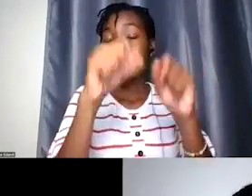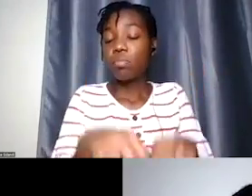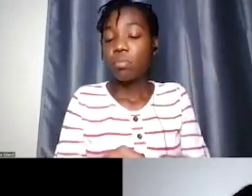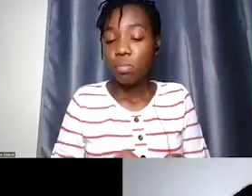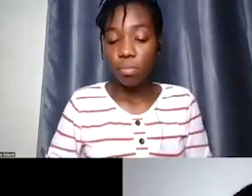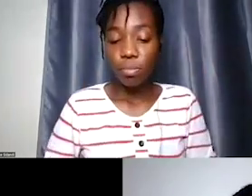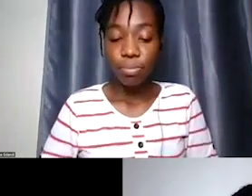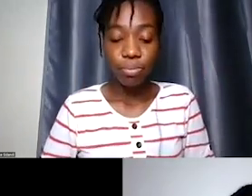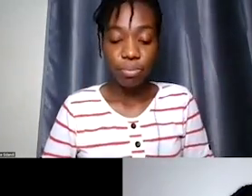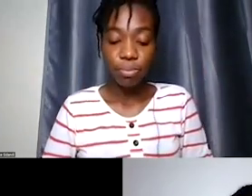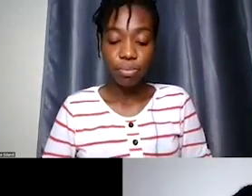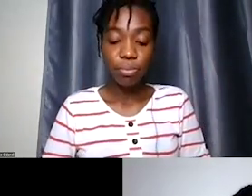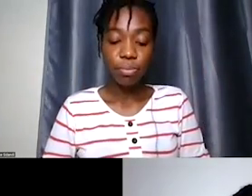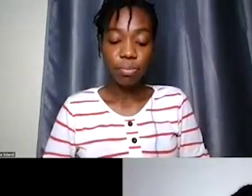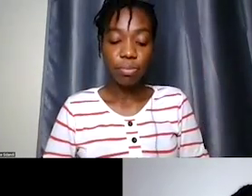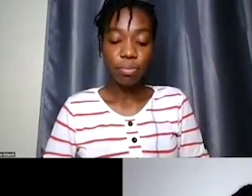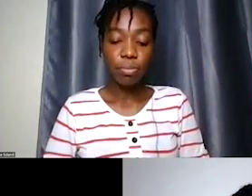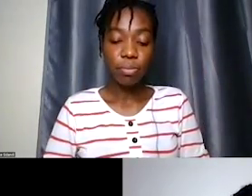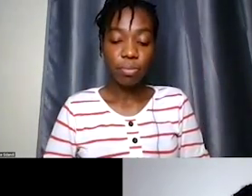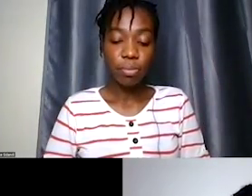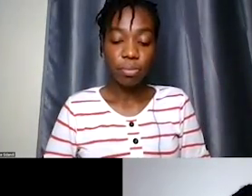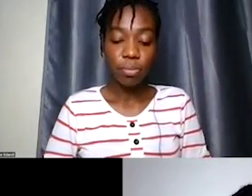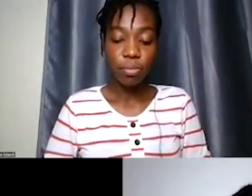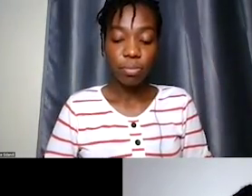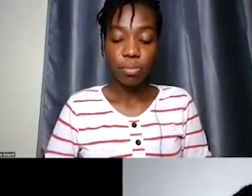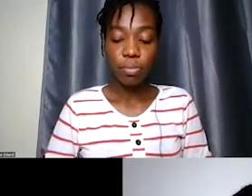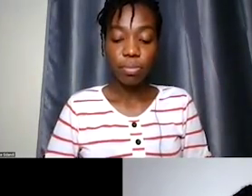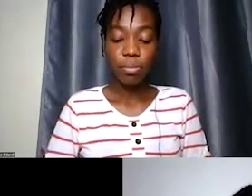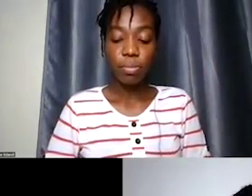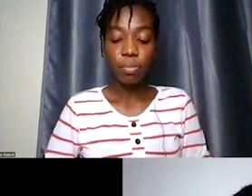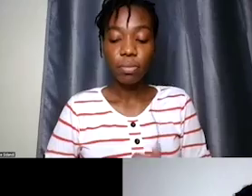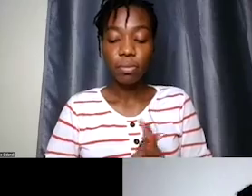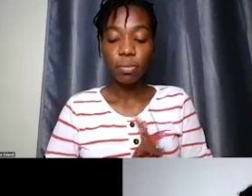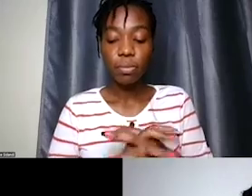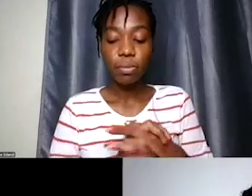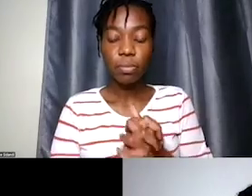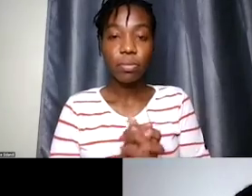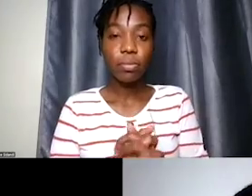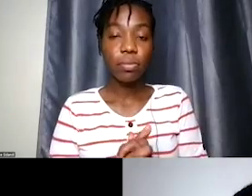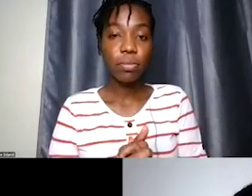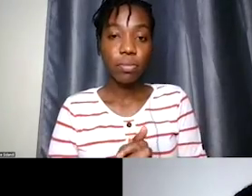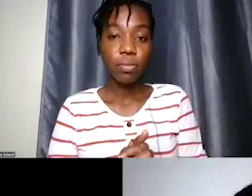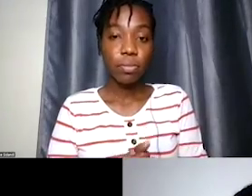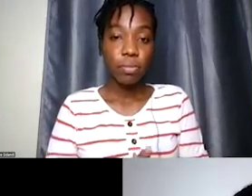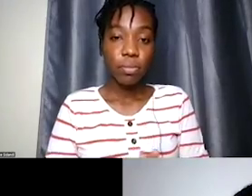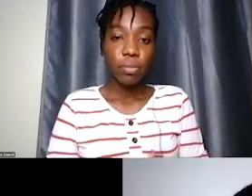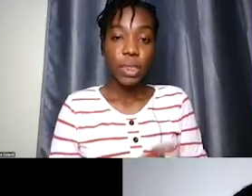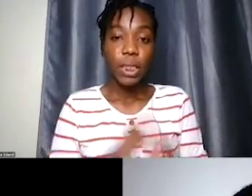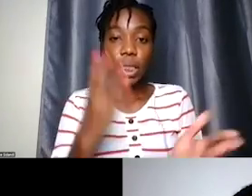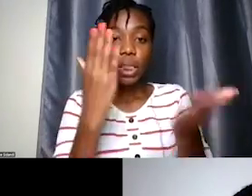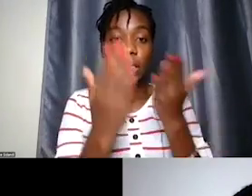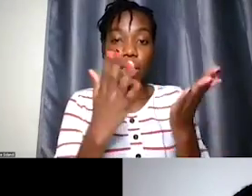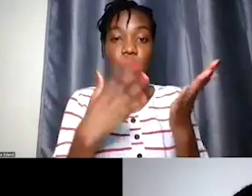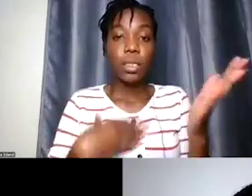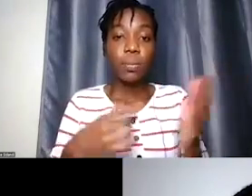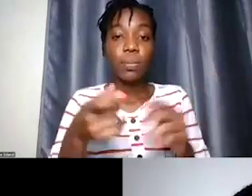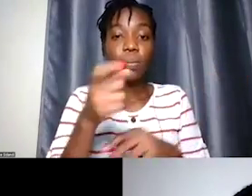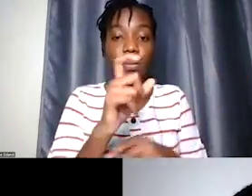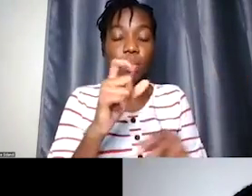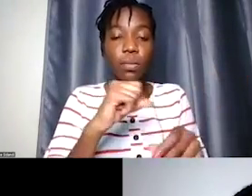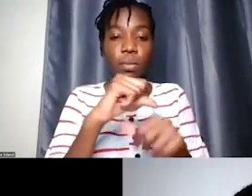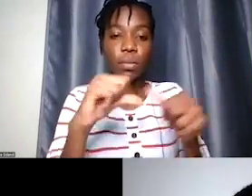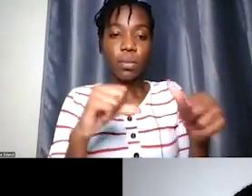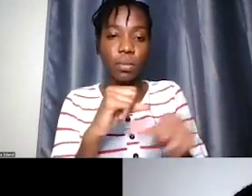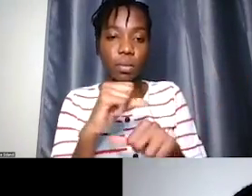Okay. Can you talk about, okay, maybe I can add about